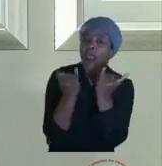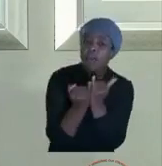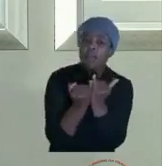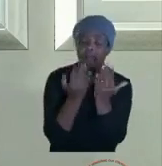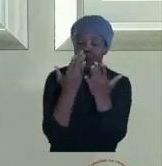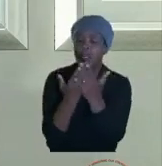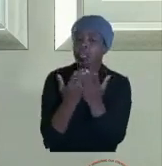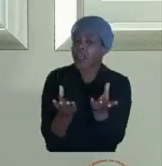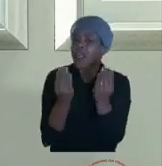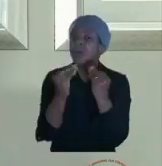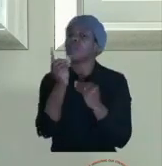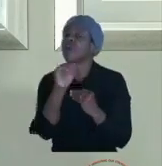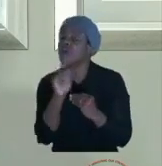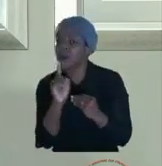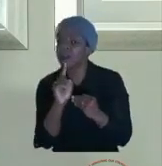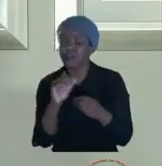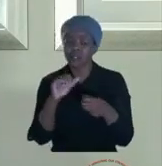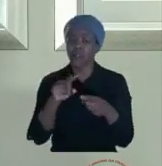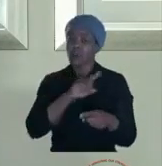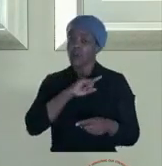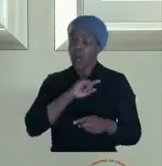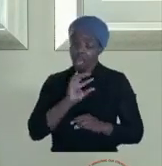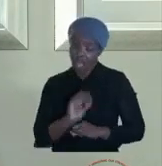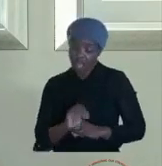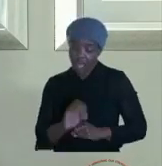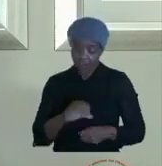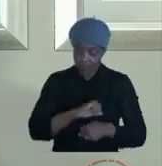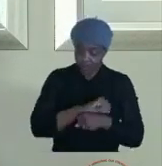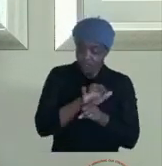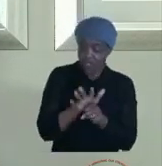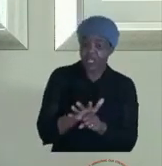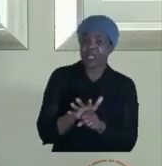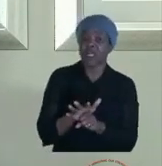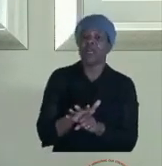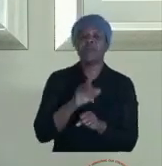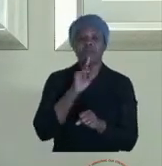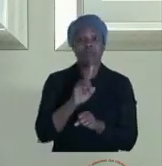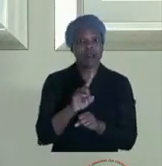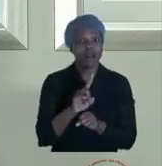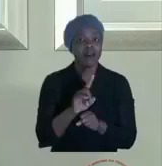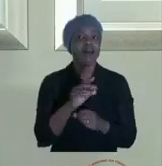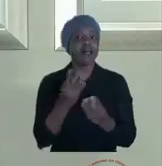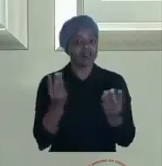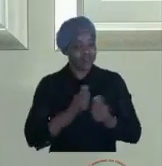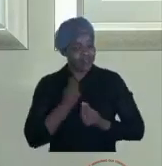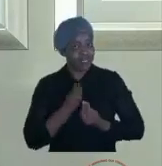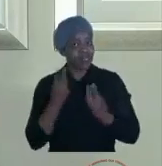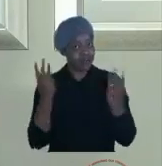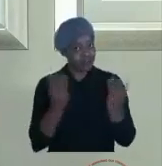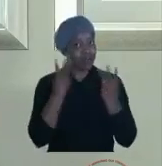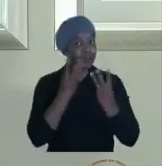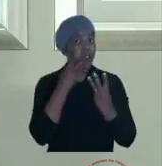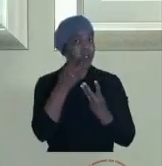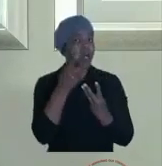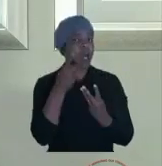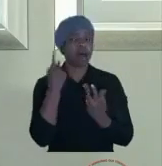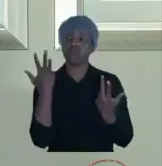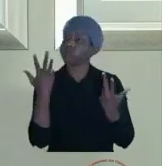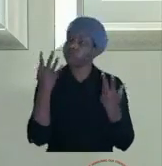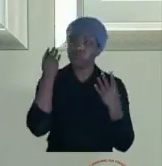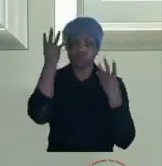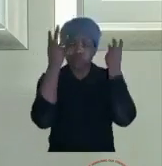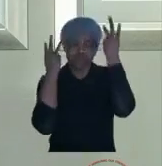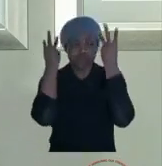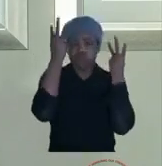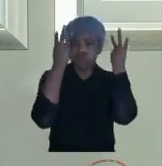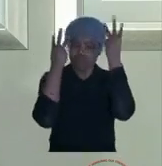have to live with the COVID-19 pandemics? And we believe that our young, brilliant minds of young people can be challenged